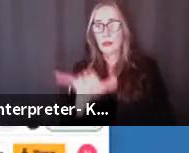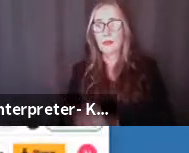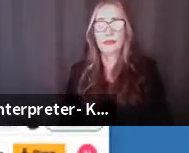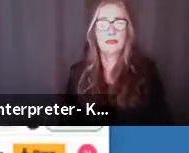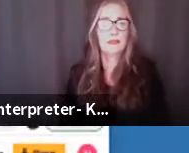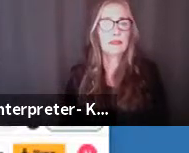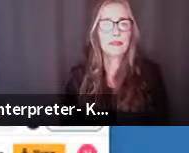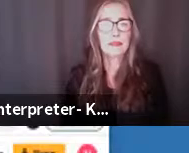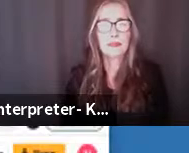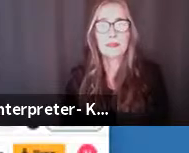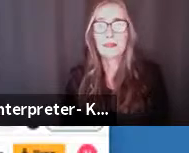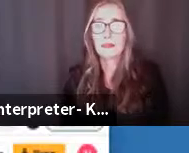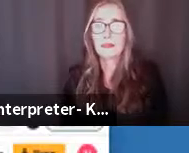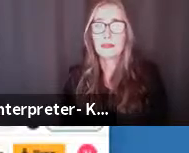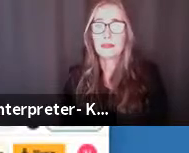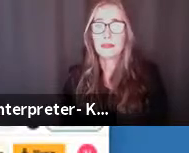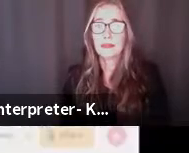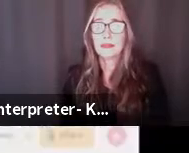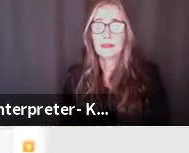share my screen